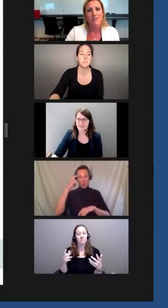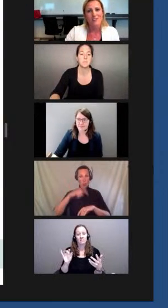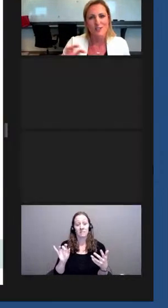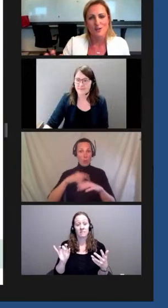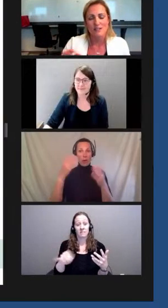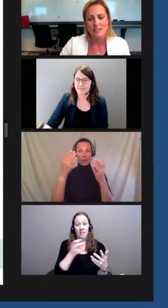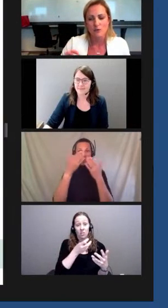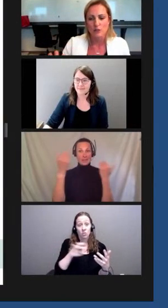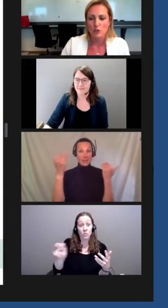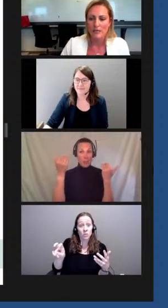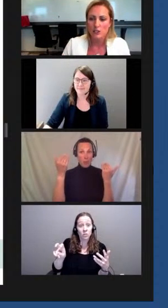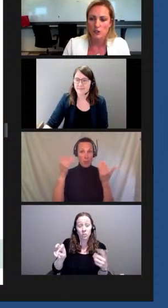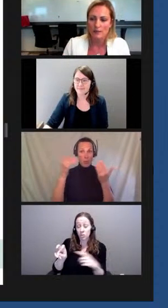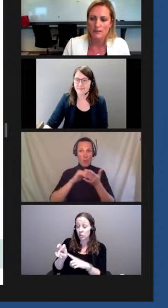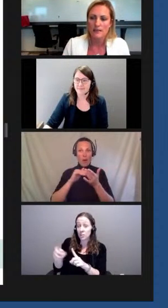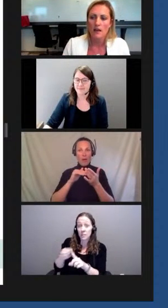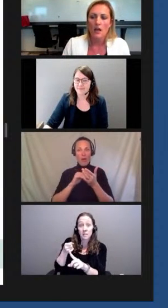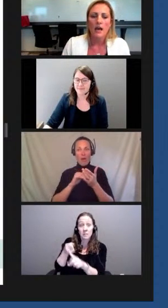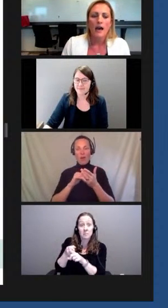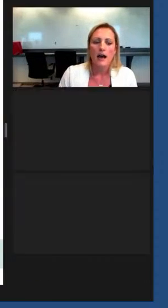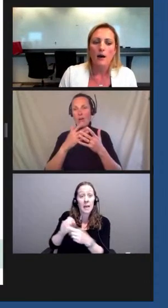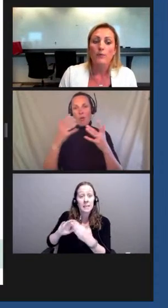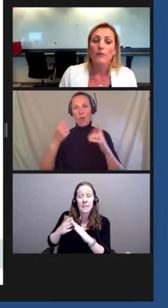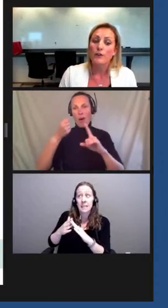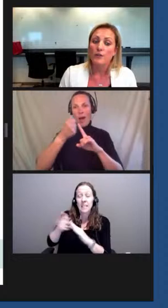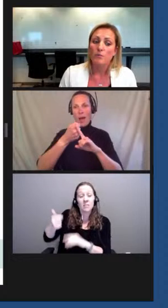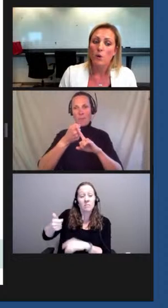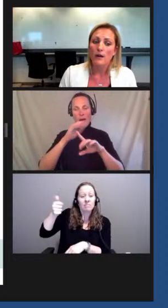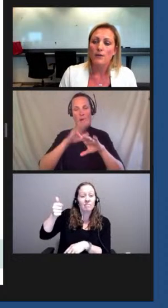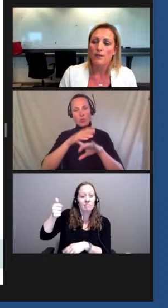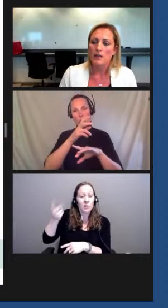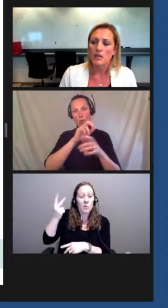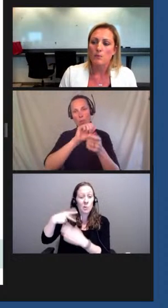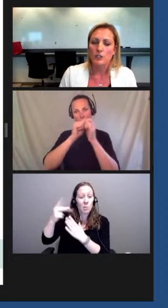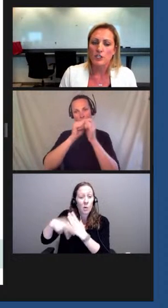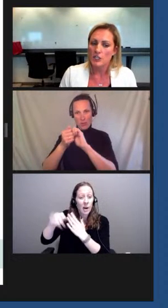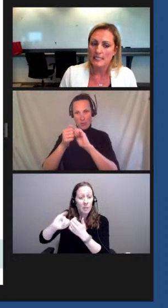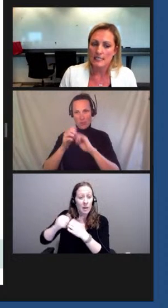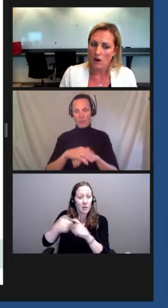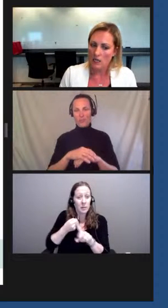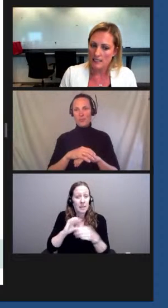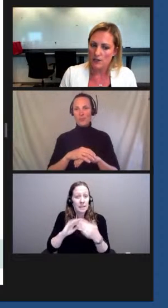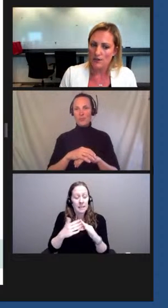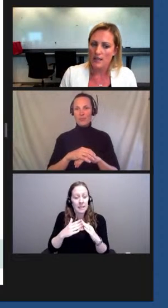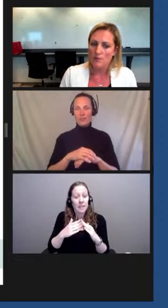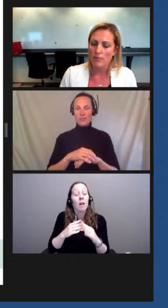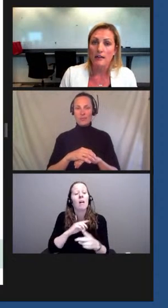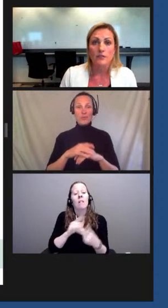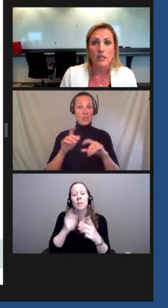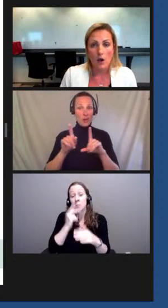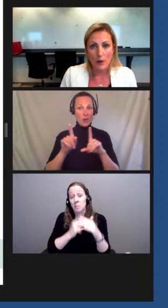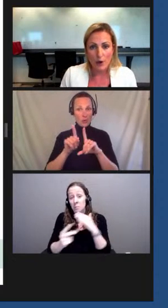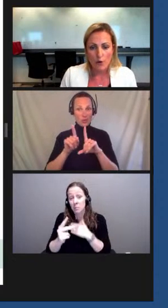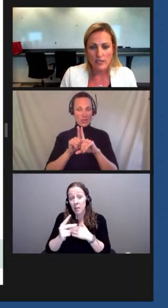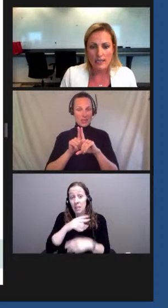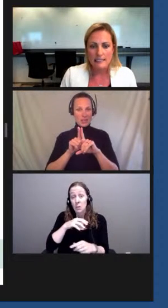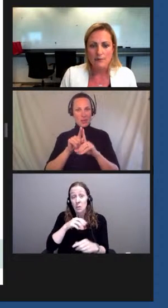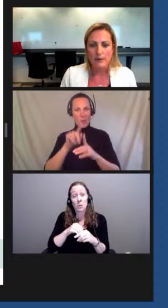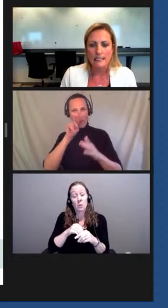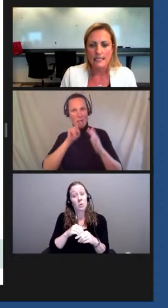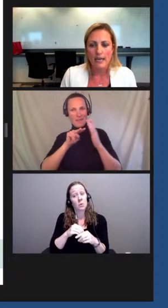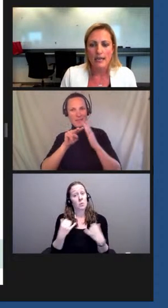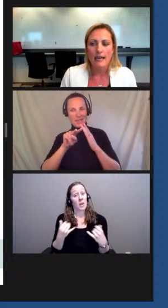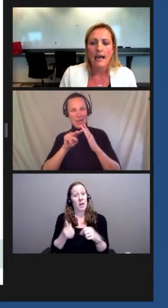be on the city's future waste streams. Furthermore, the projections did not consider the impact of the ongoing